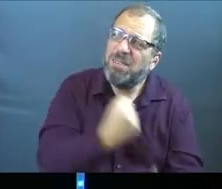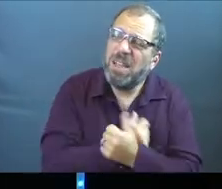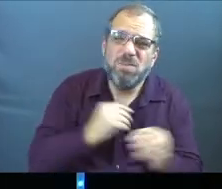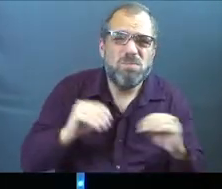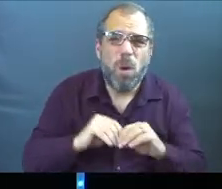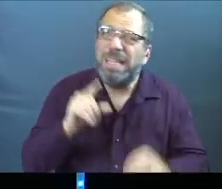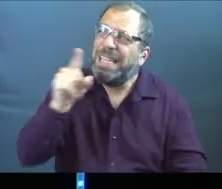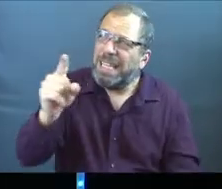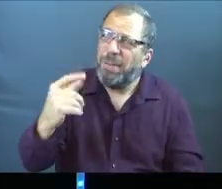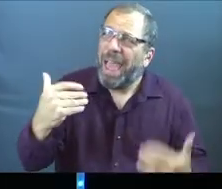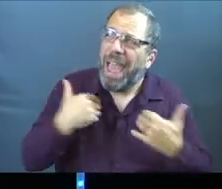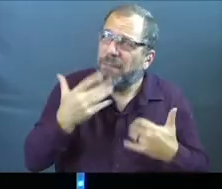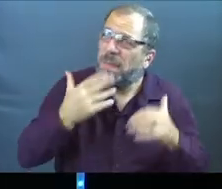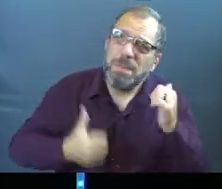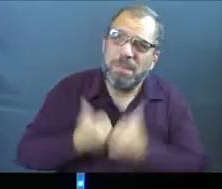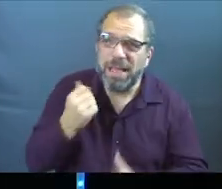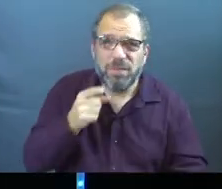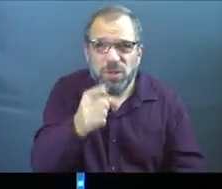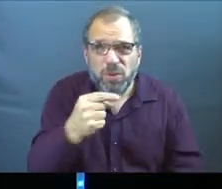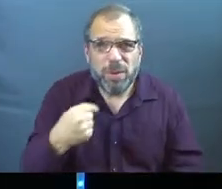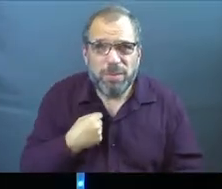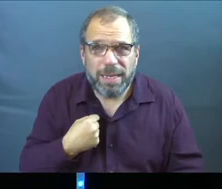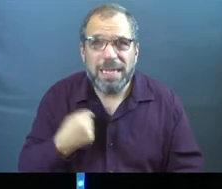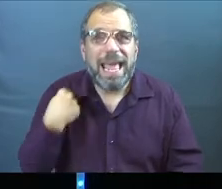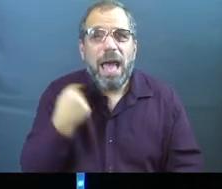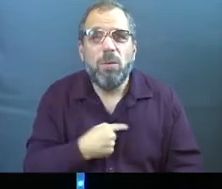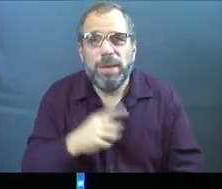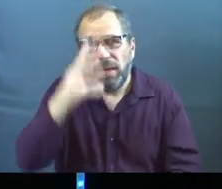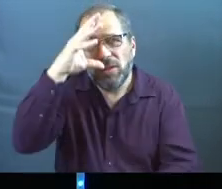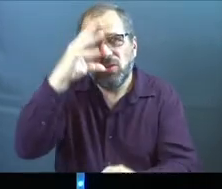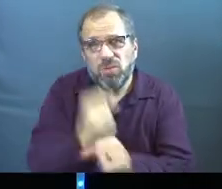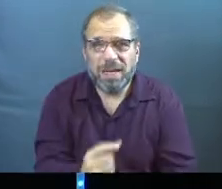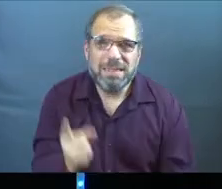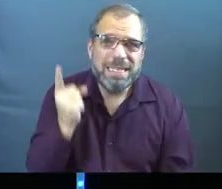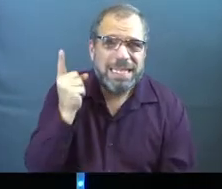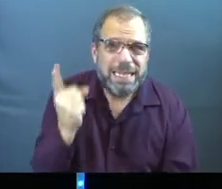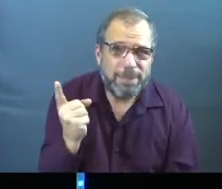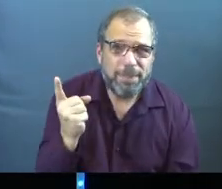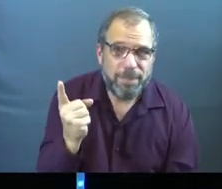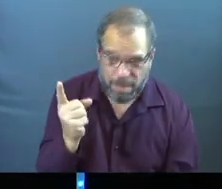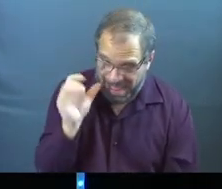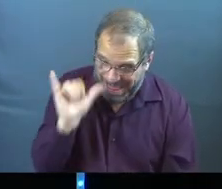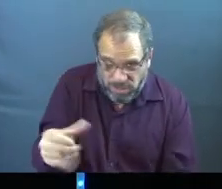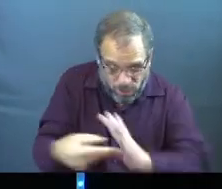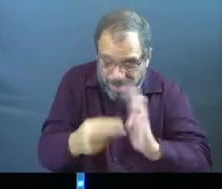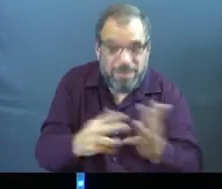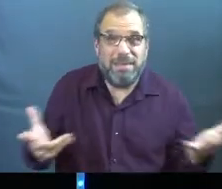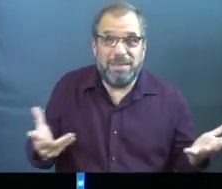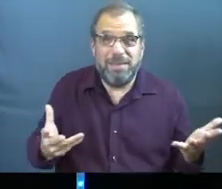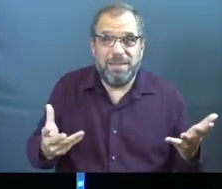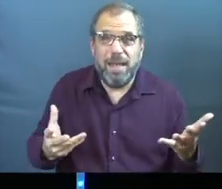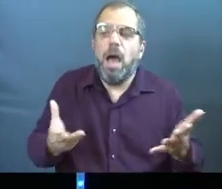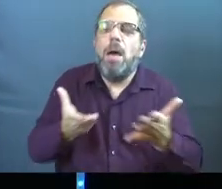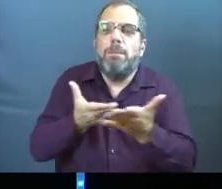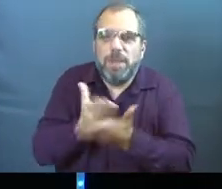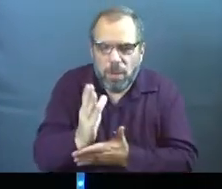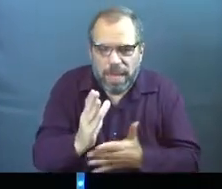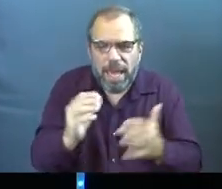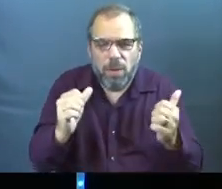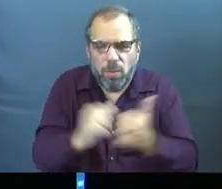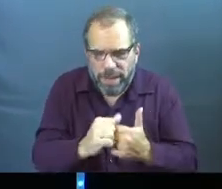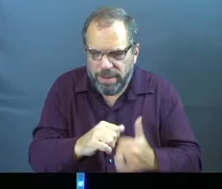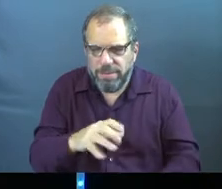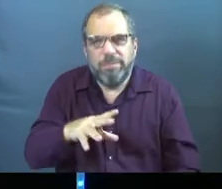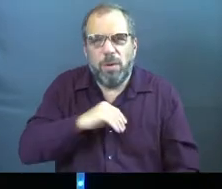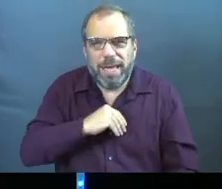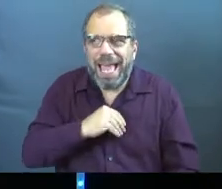anything, which means he's going to have what's best. That we can trust God. That's what that is. Be okay with being